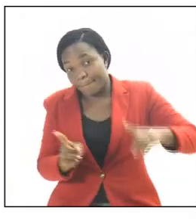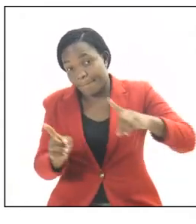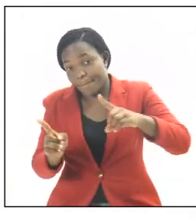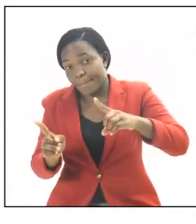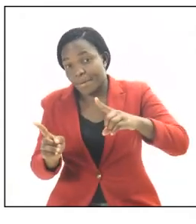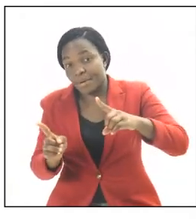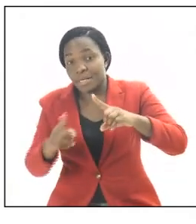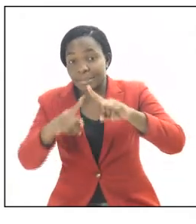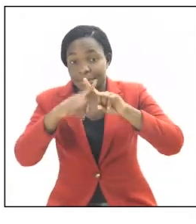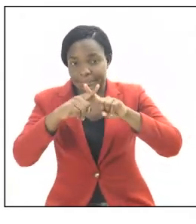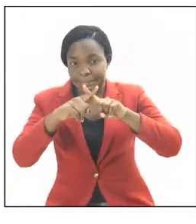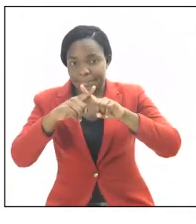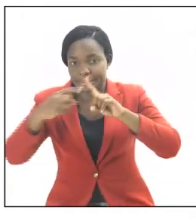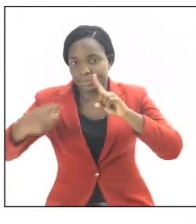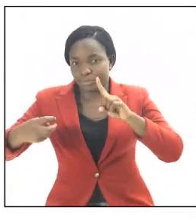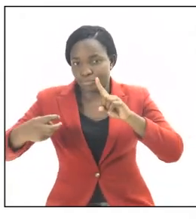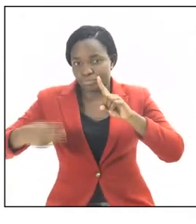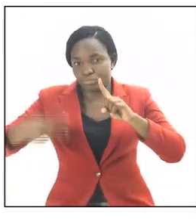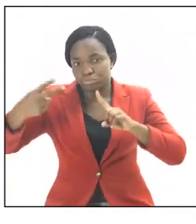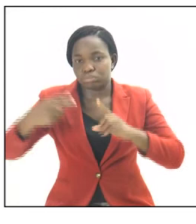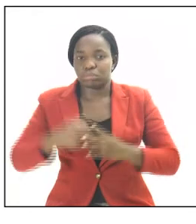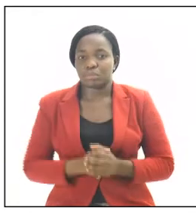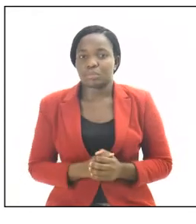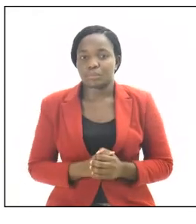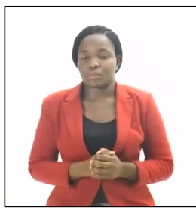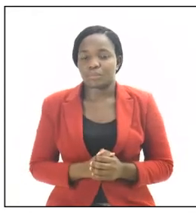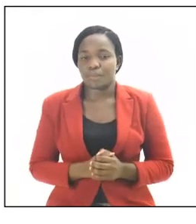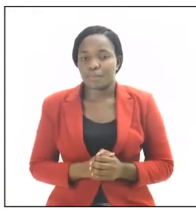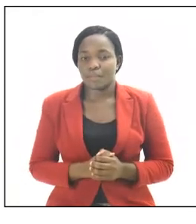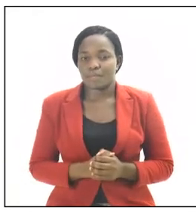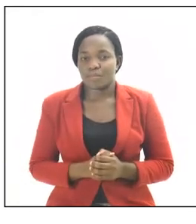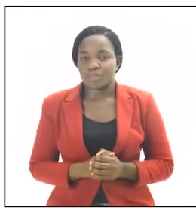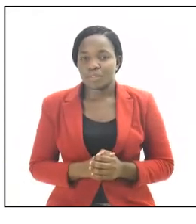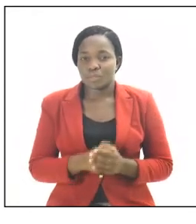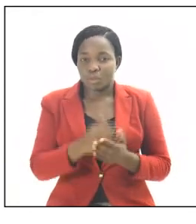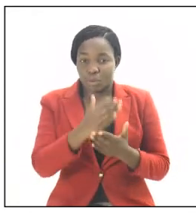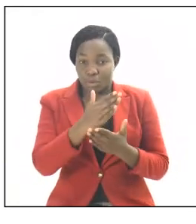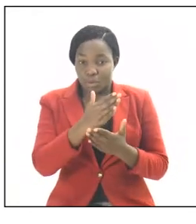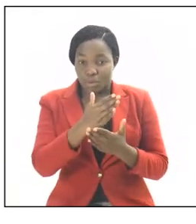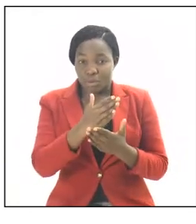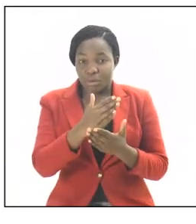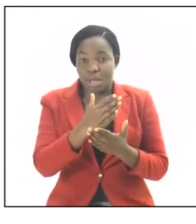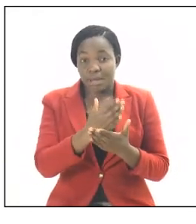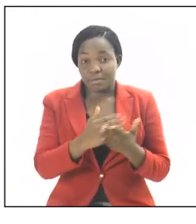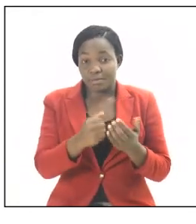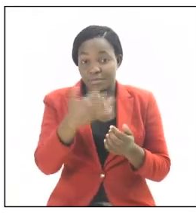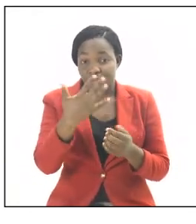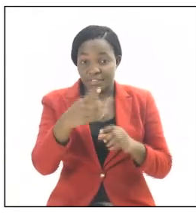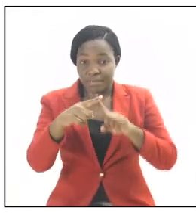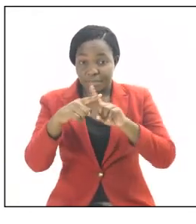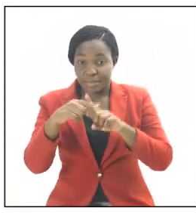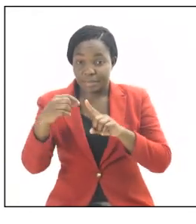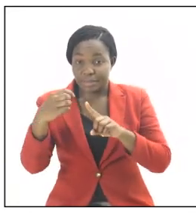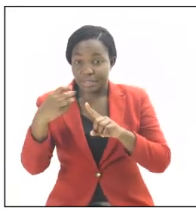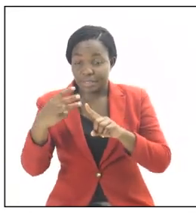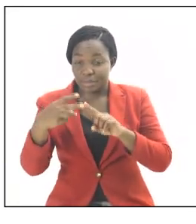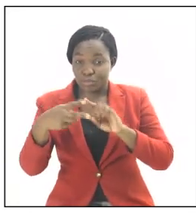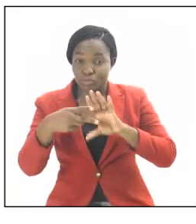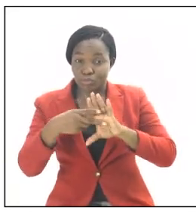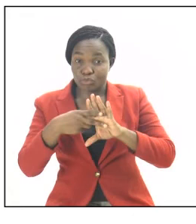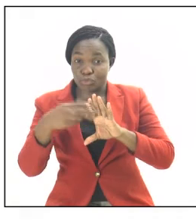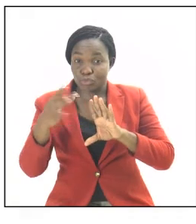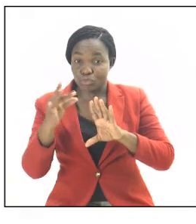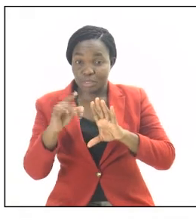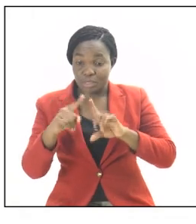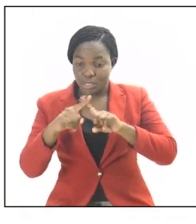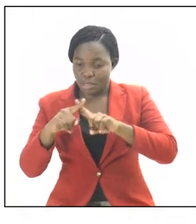sides times height. This means half of 5 plus 3, which is 8, times